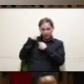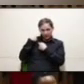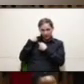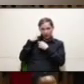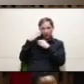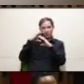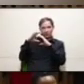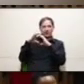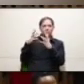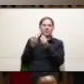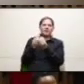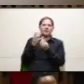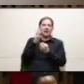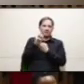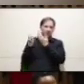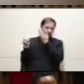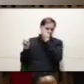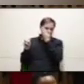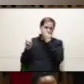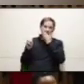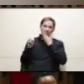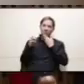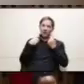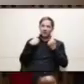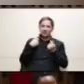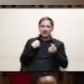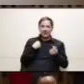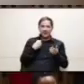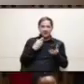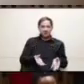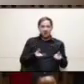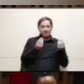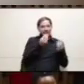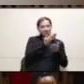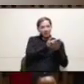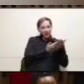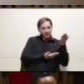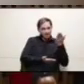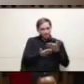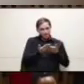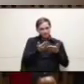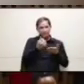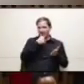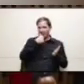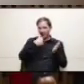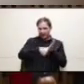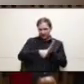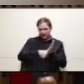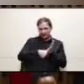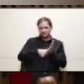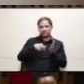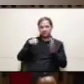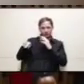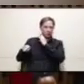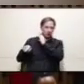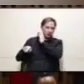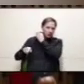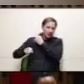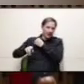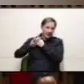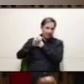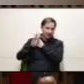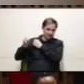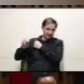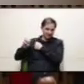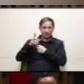with the acting MM. When I received the outcome of the hearing, I did write a letter to the municipal manager and